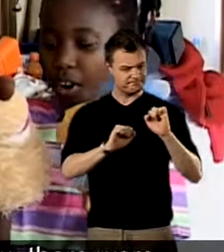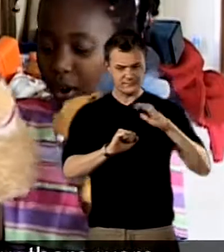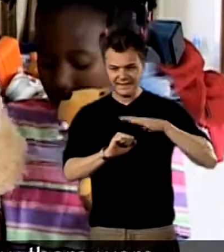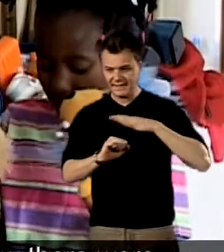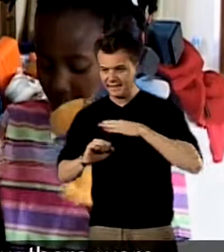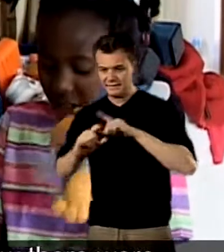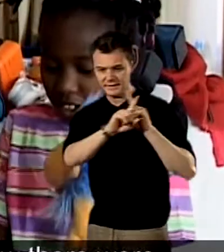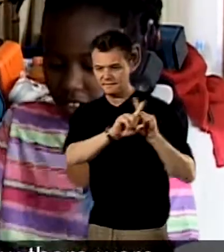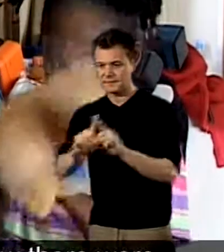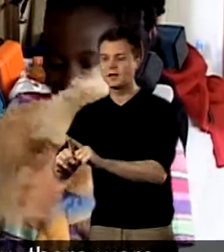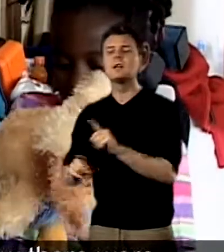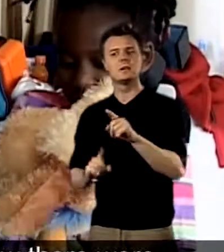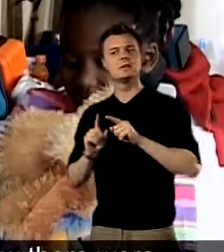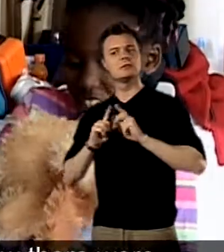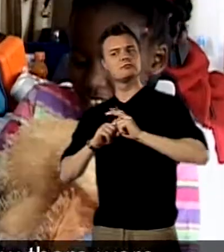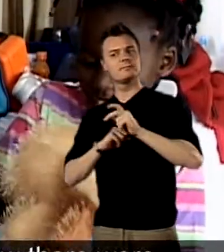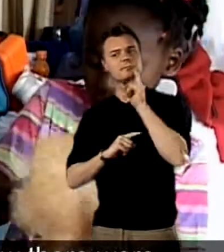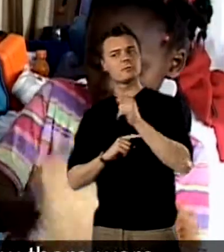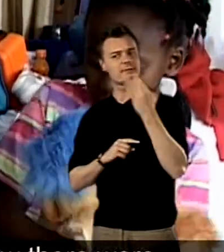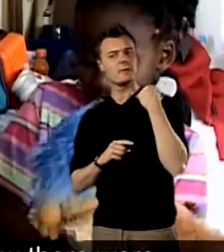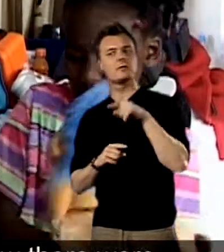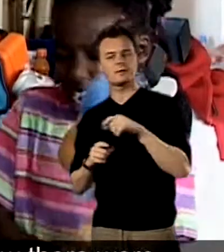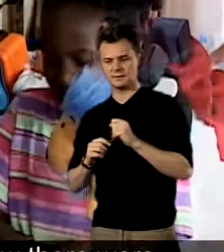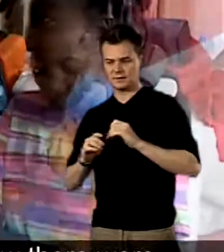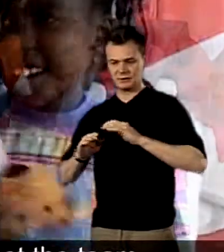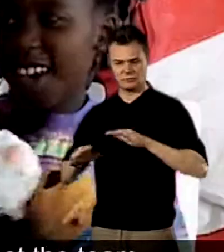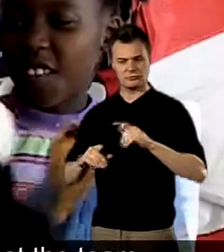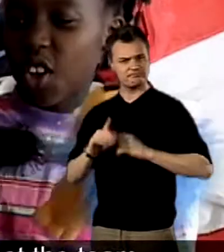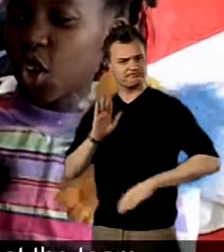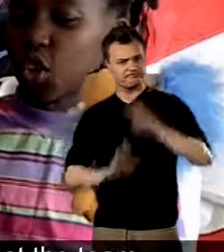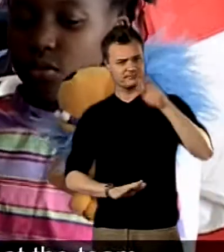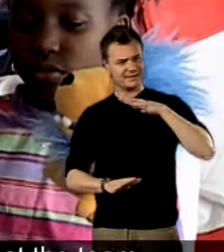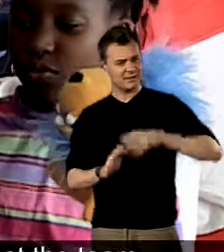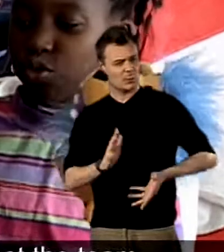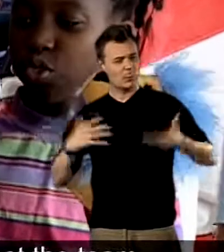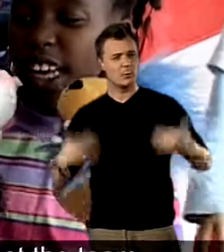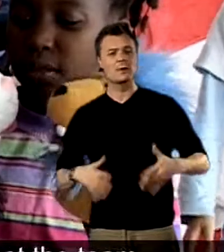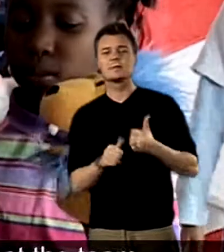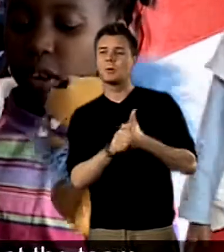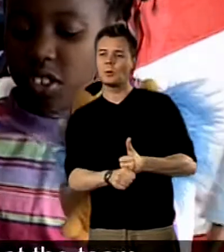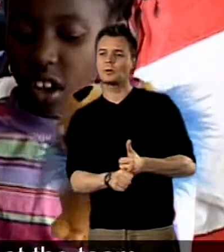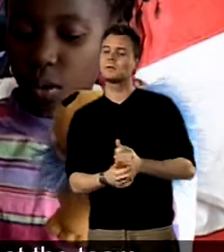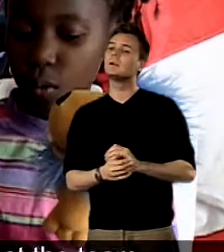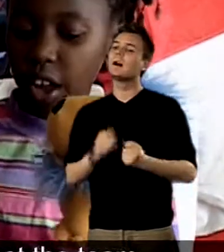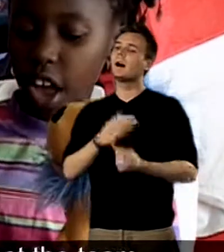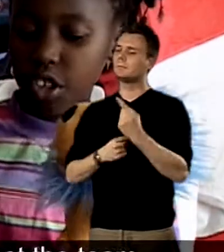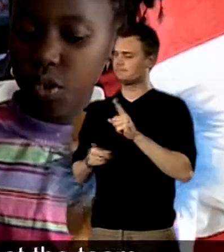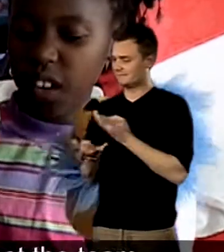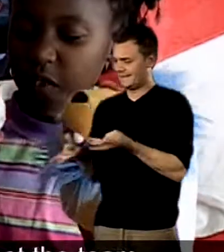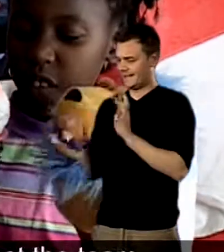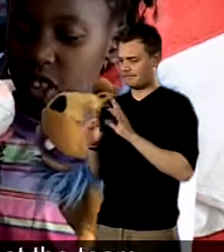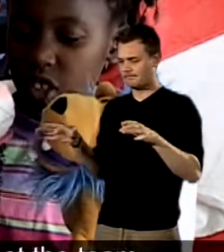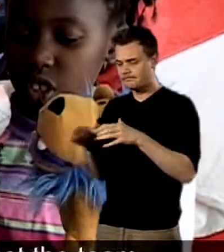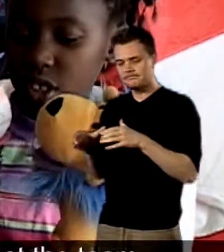trip that you saw, there were children with very high level support needs. And so what would happen is that the team would get